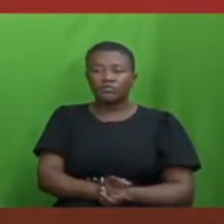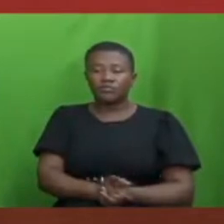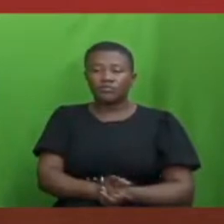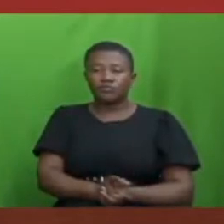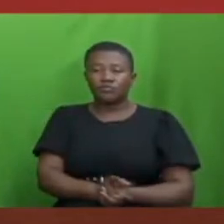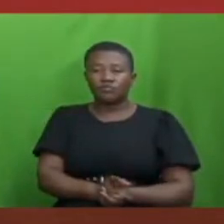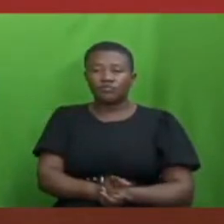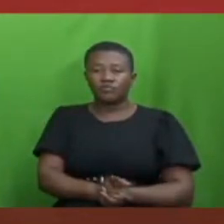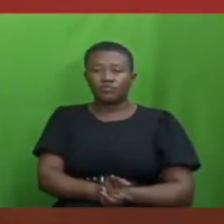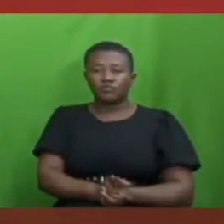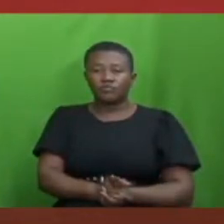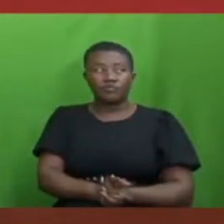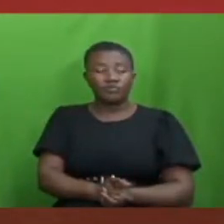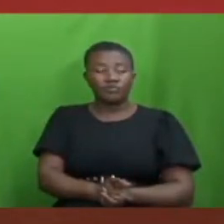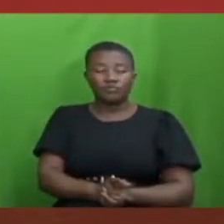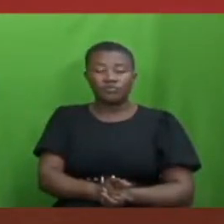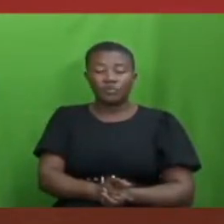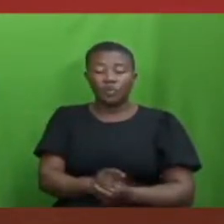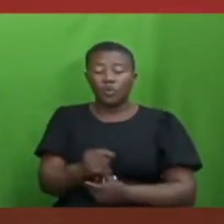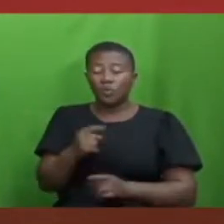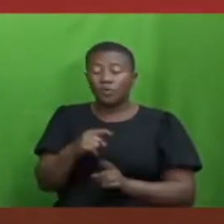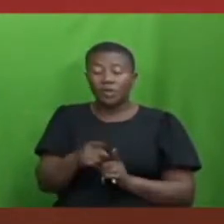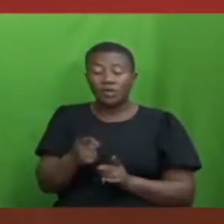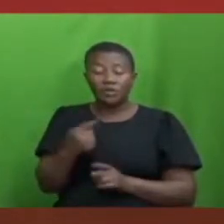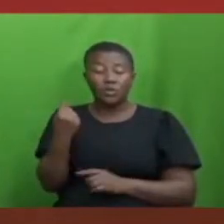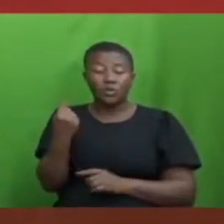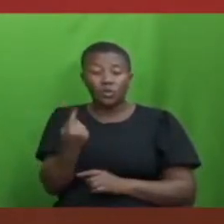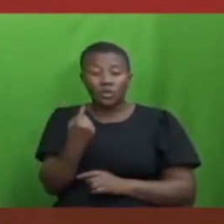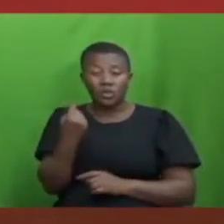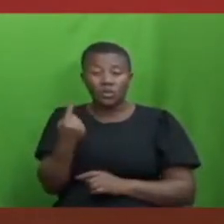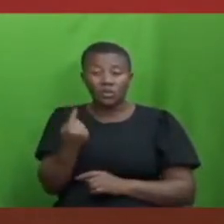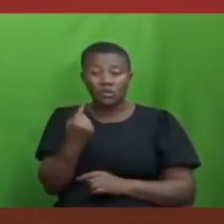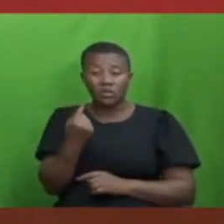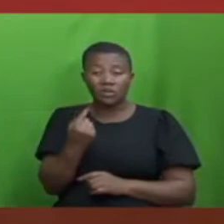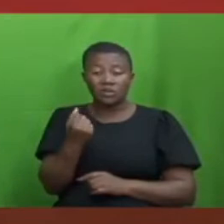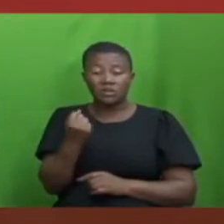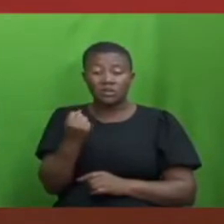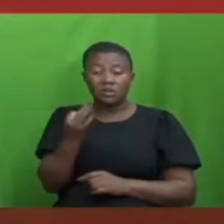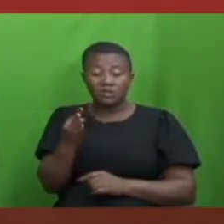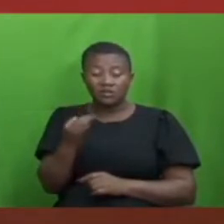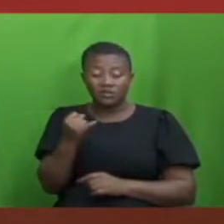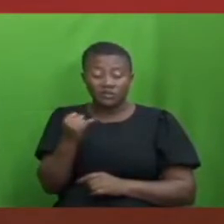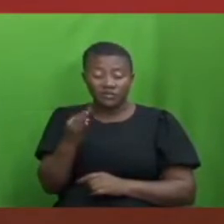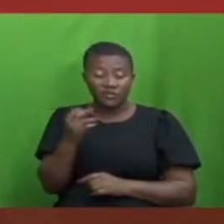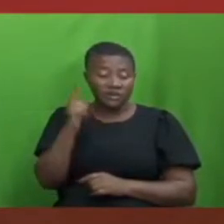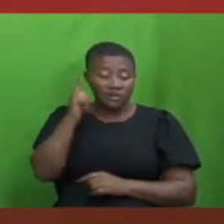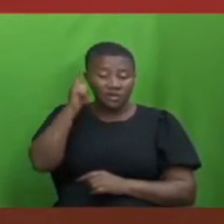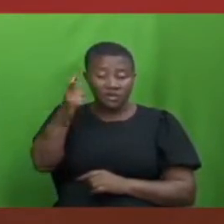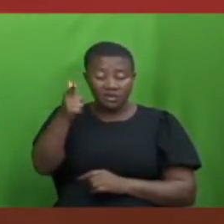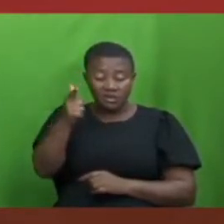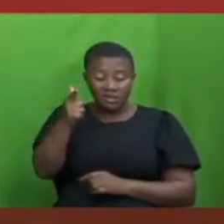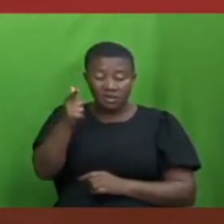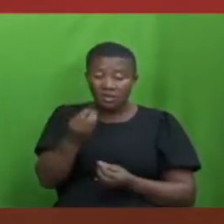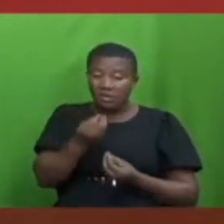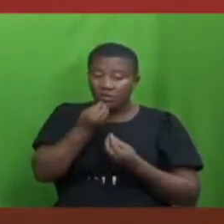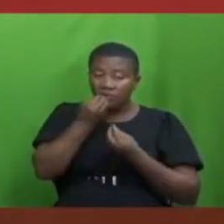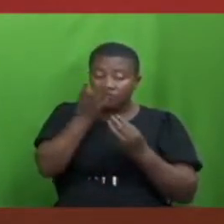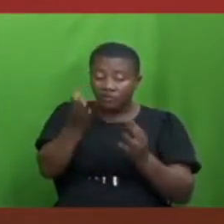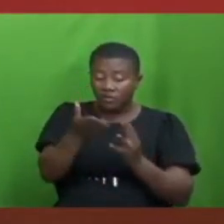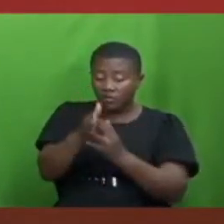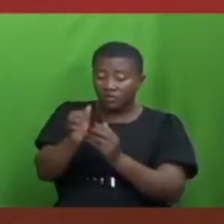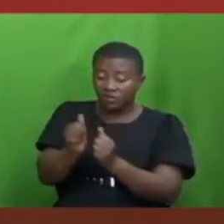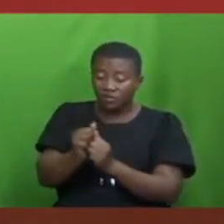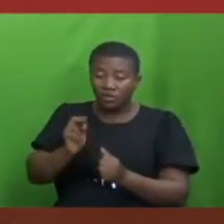Information. It is only if later the information given to us